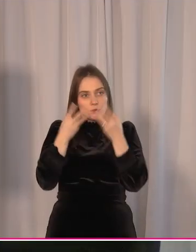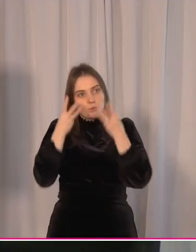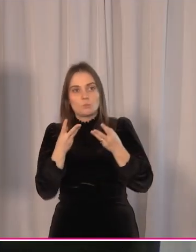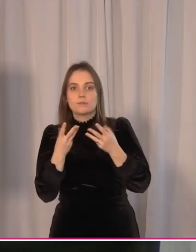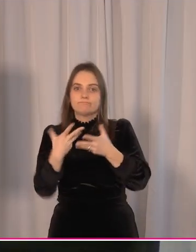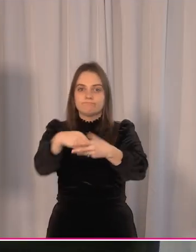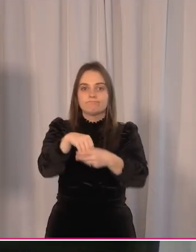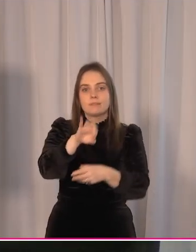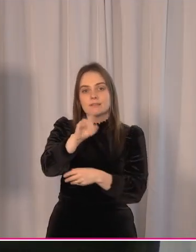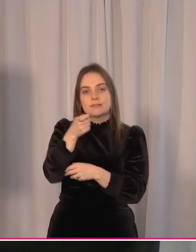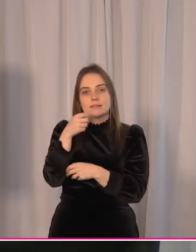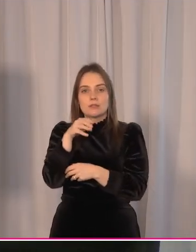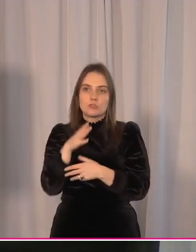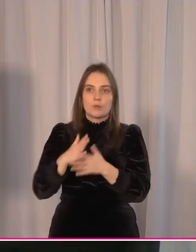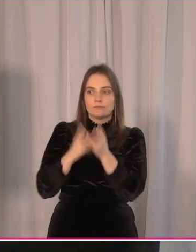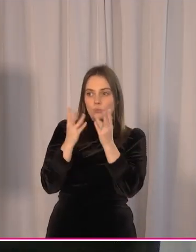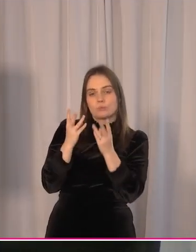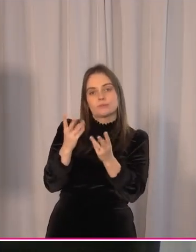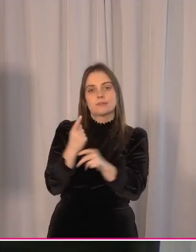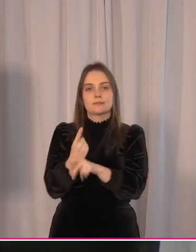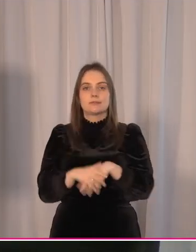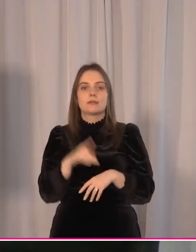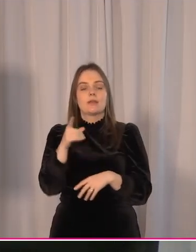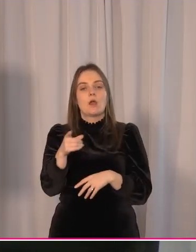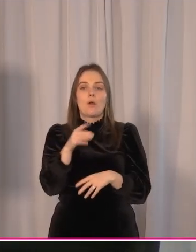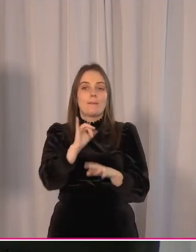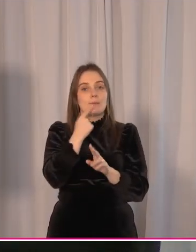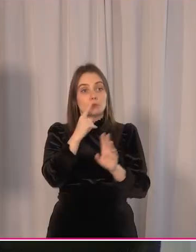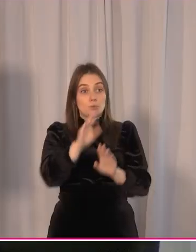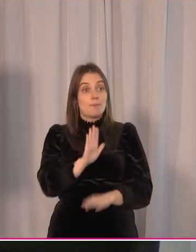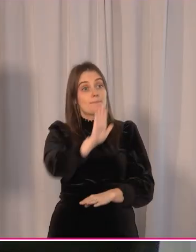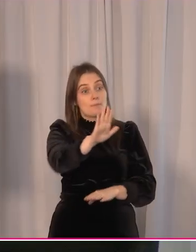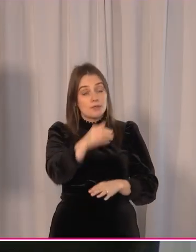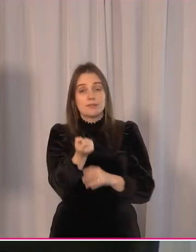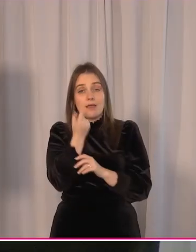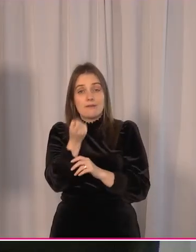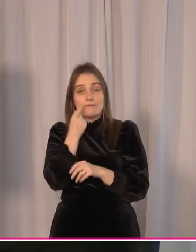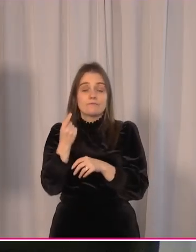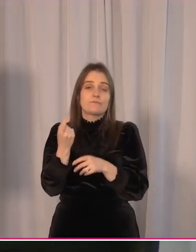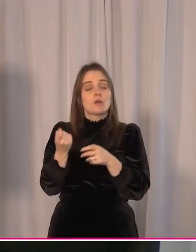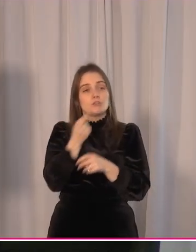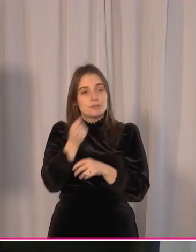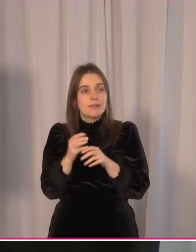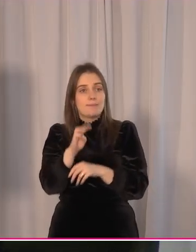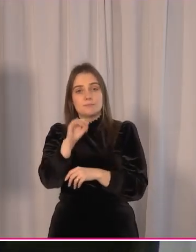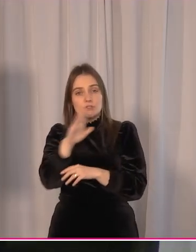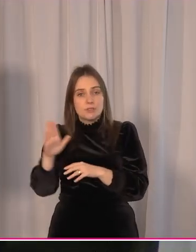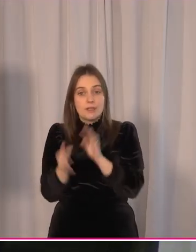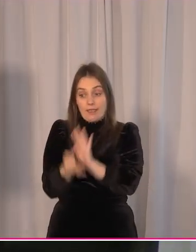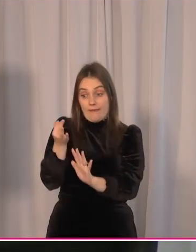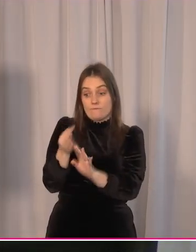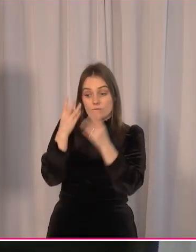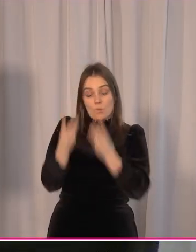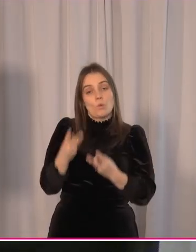desire, or it might go as far as being told you must have contraception or you can't live in this setting. And I think the